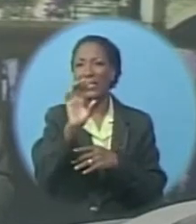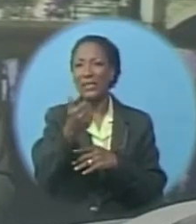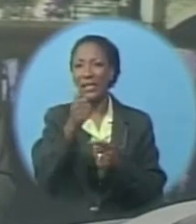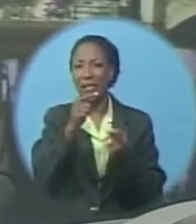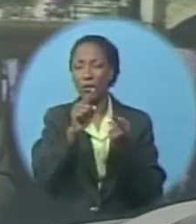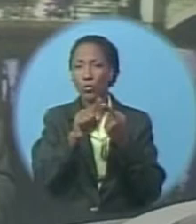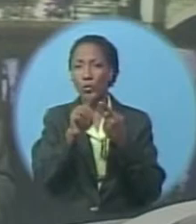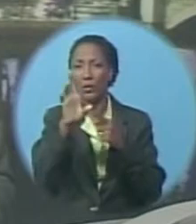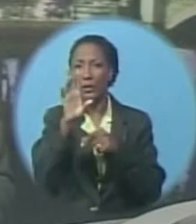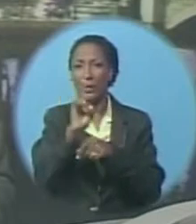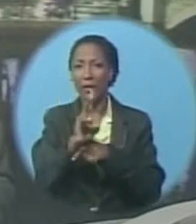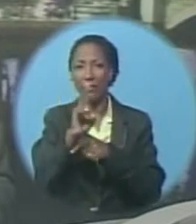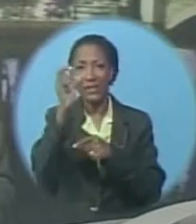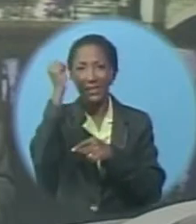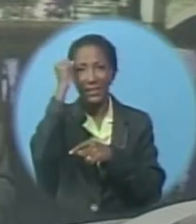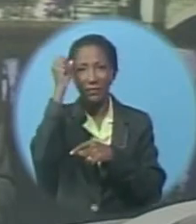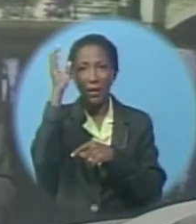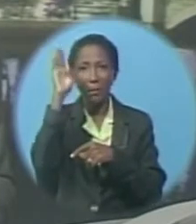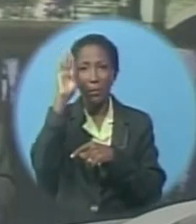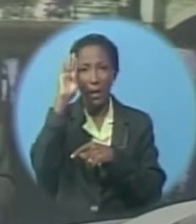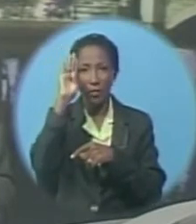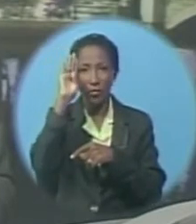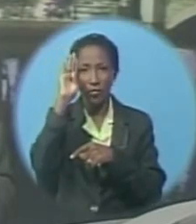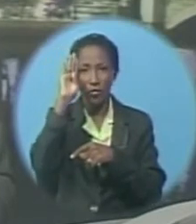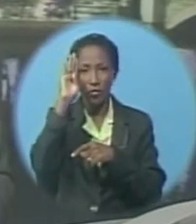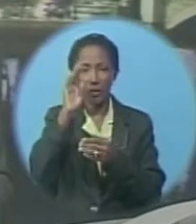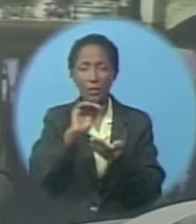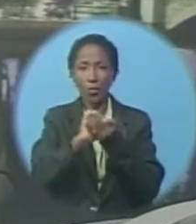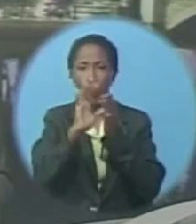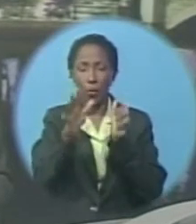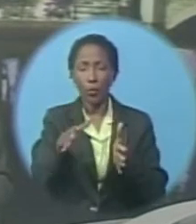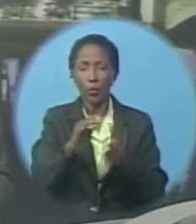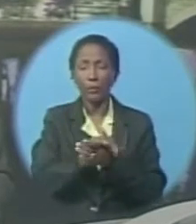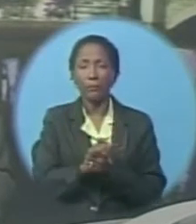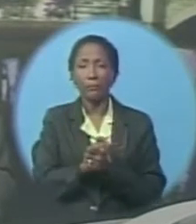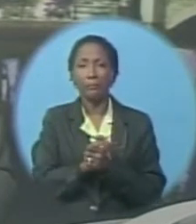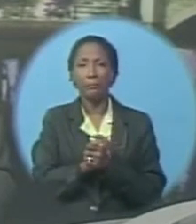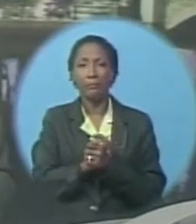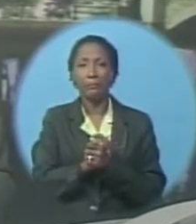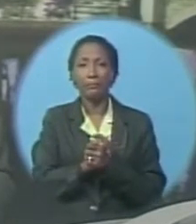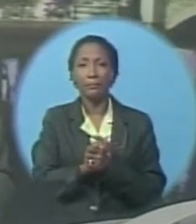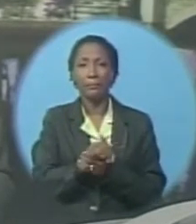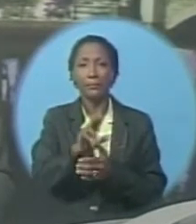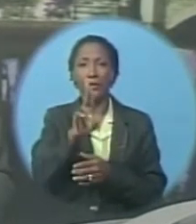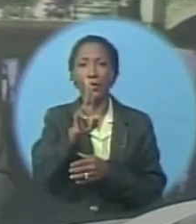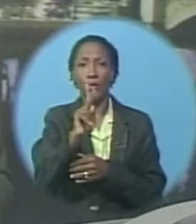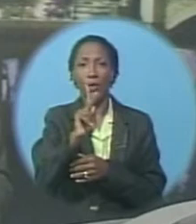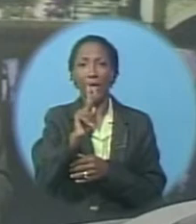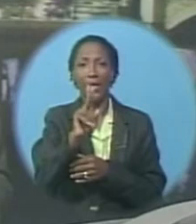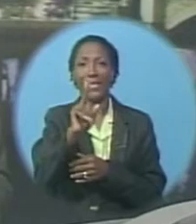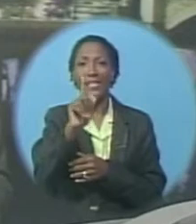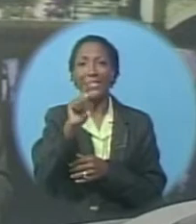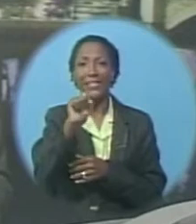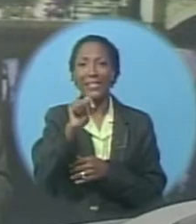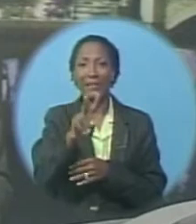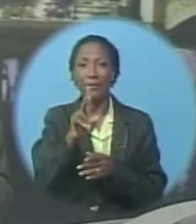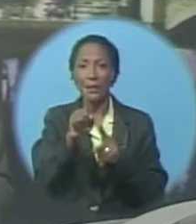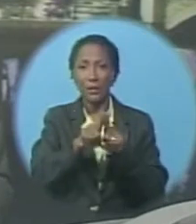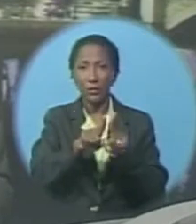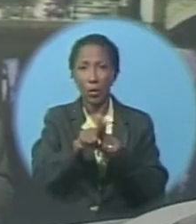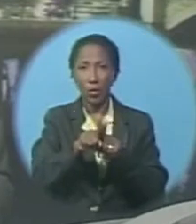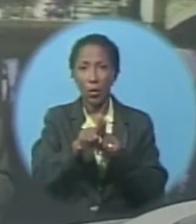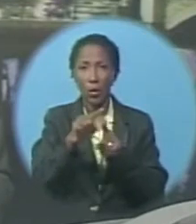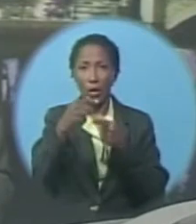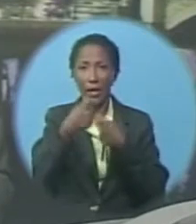Garden, was occupied by Carl Hines and others. UK TV star and garden designer Katie Rushworth